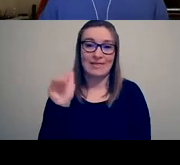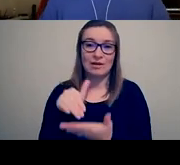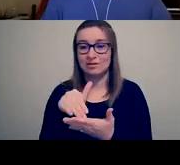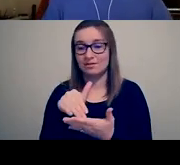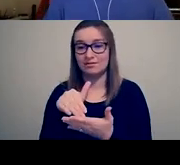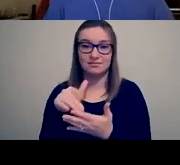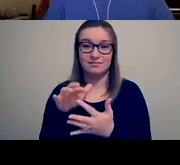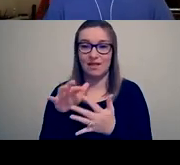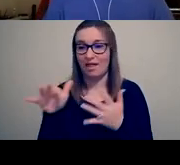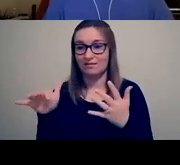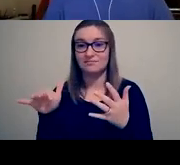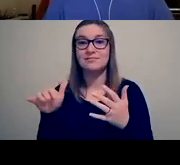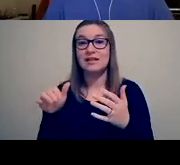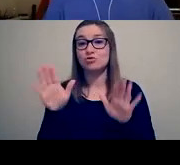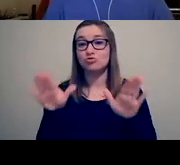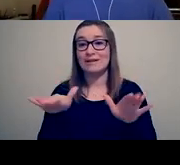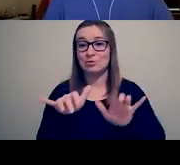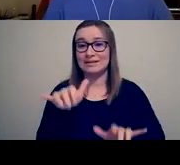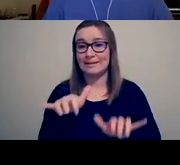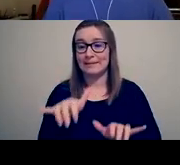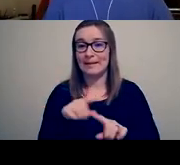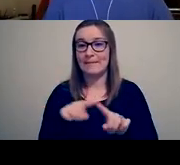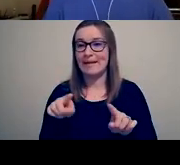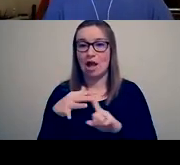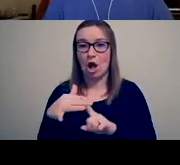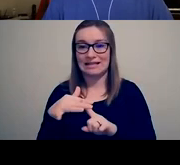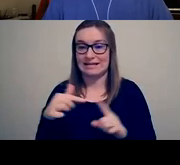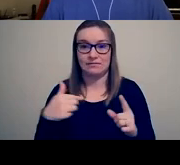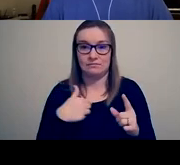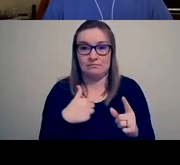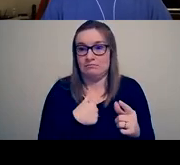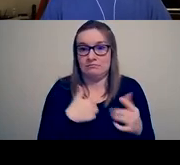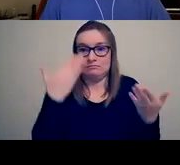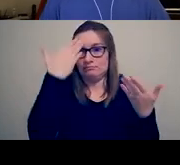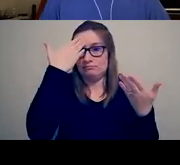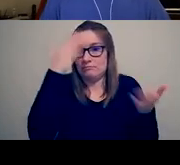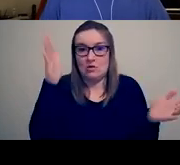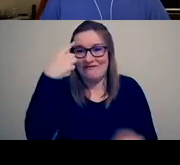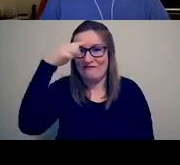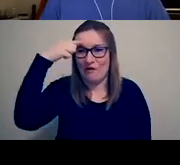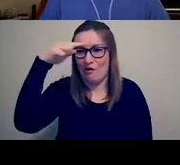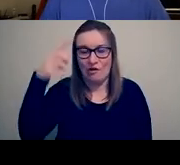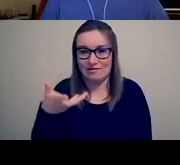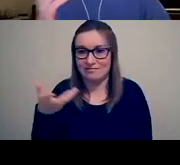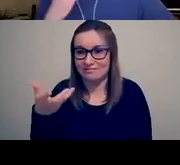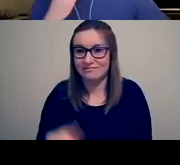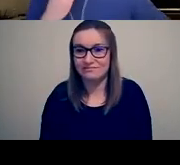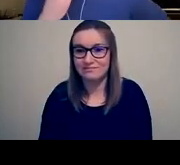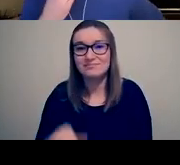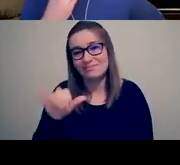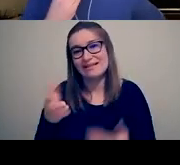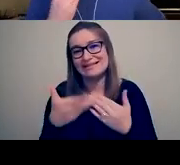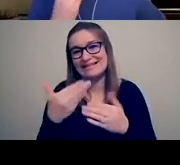253,730. So it's great in terms of keyboard, but the context of, like, I don't know what those are. And that's a pretty easy